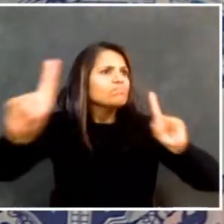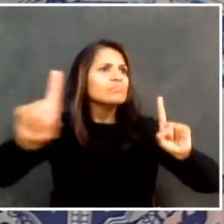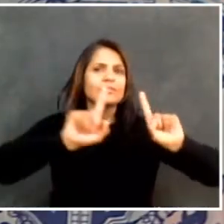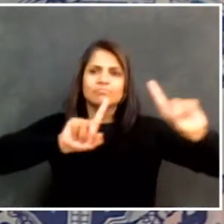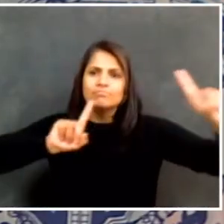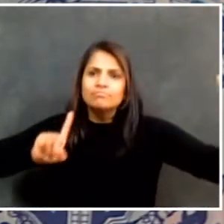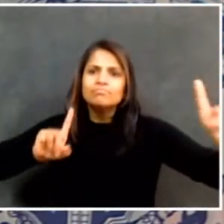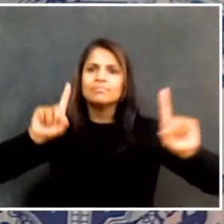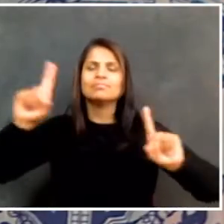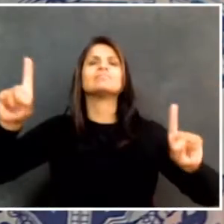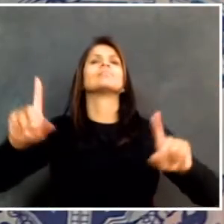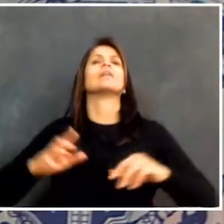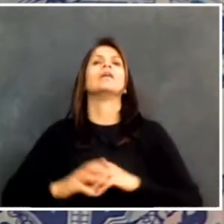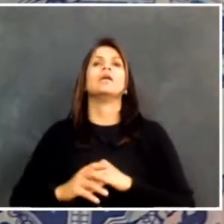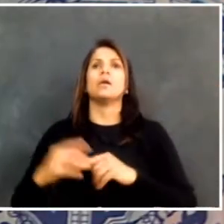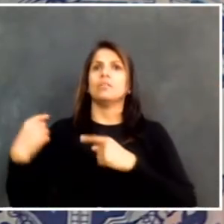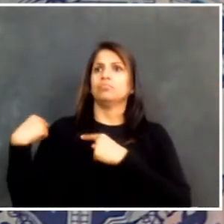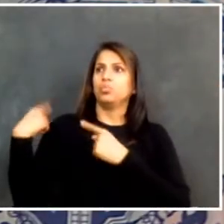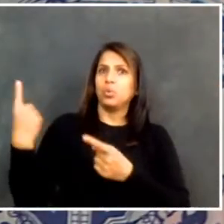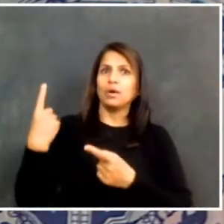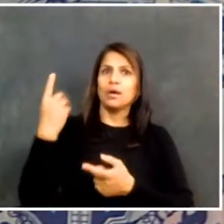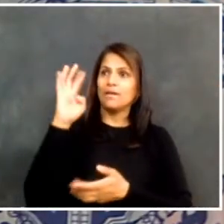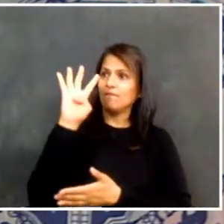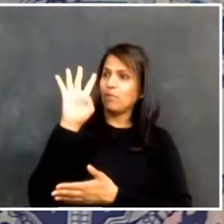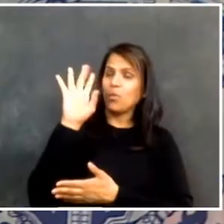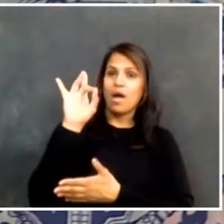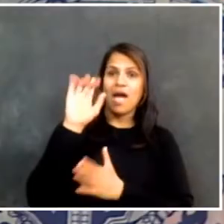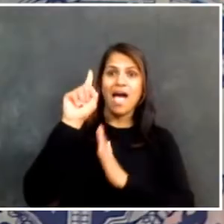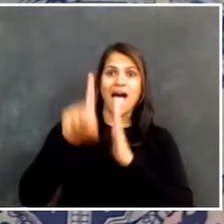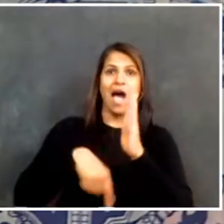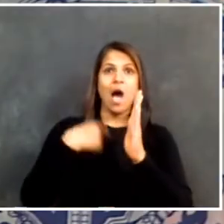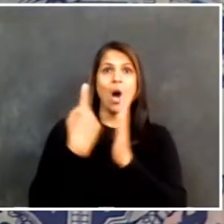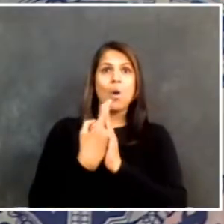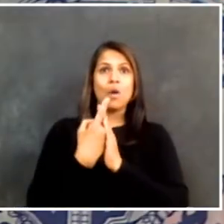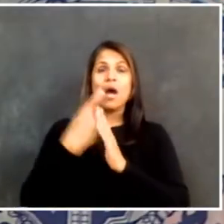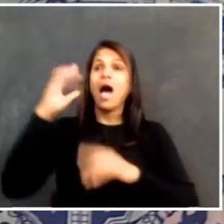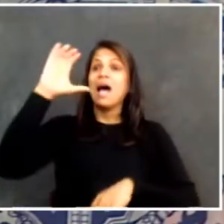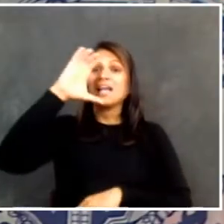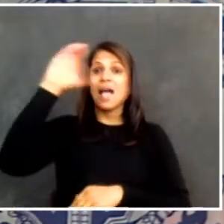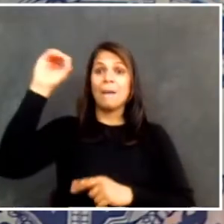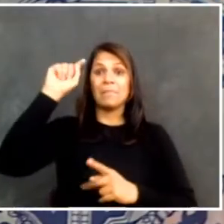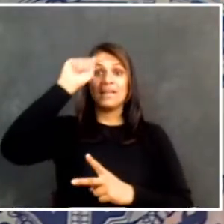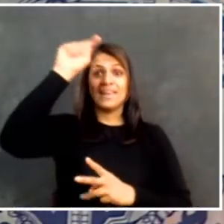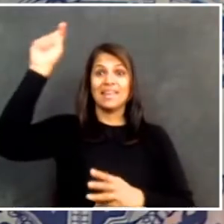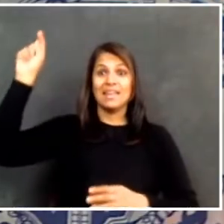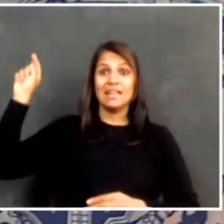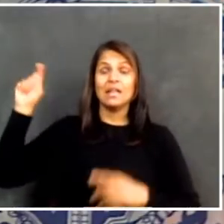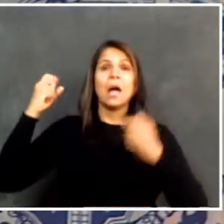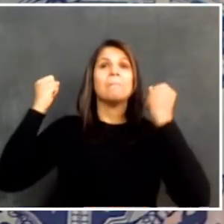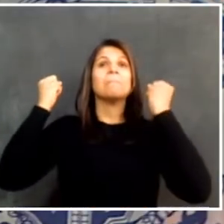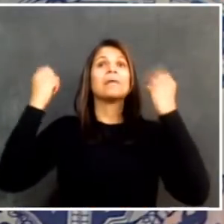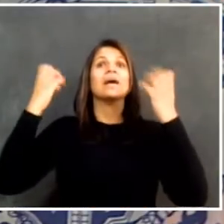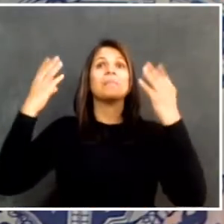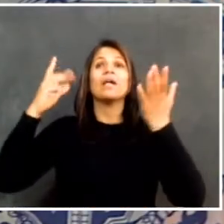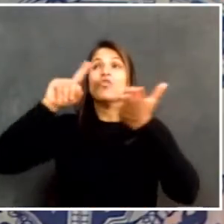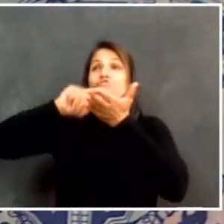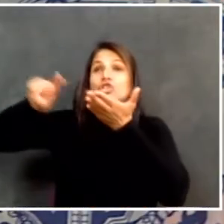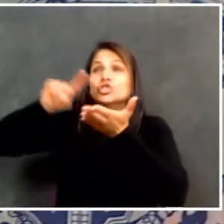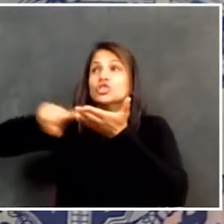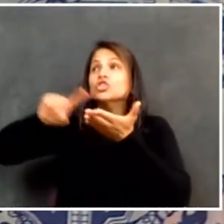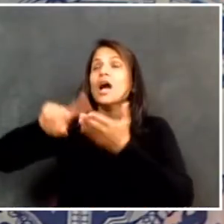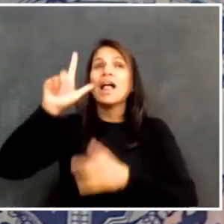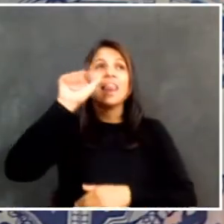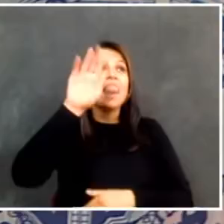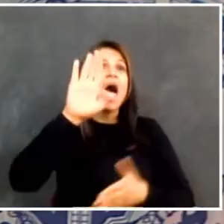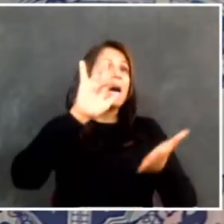Here are a bunch of New York City companies, research labs, universities, led by our city government and our